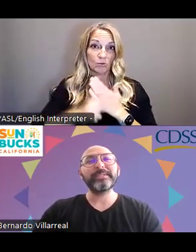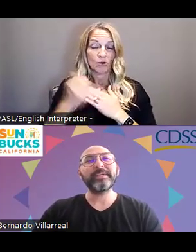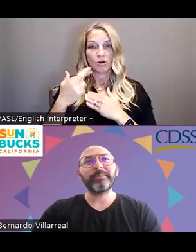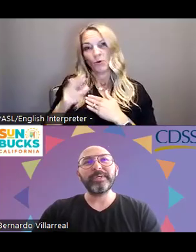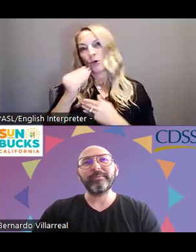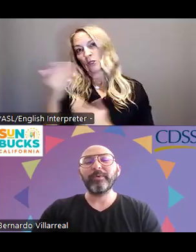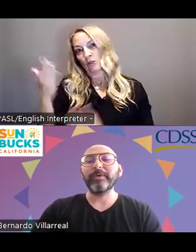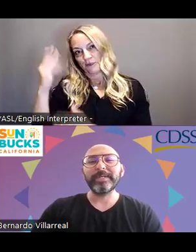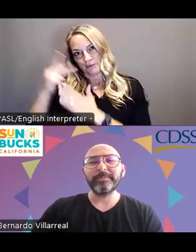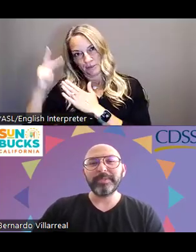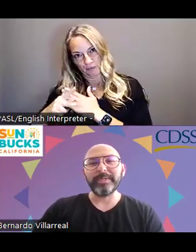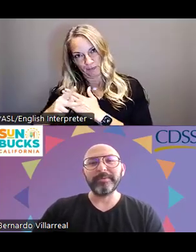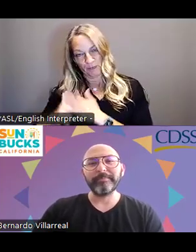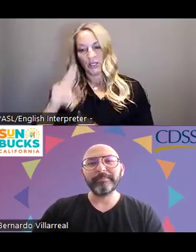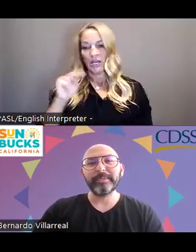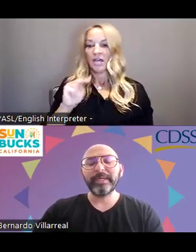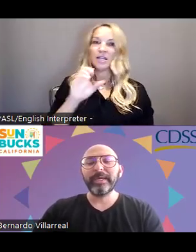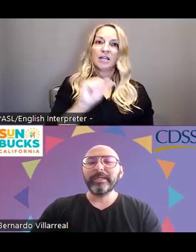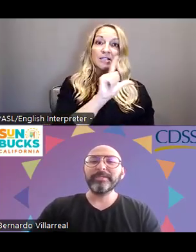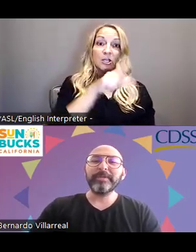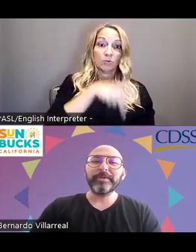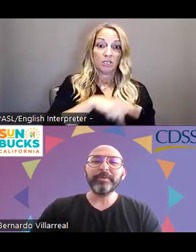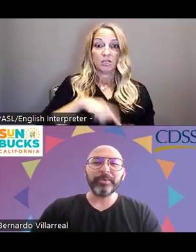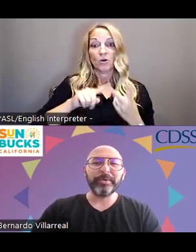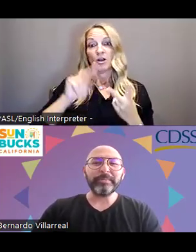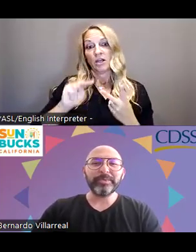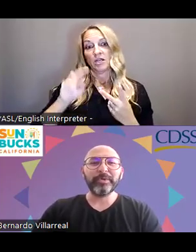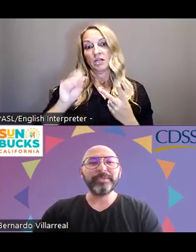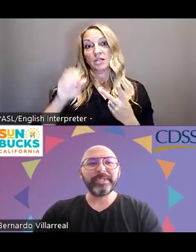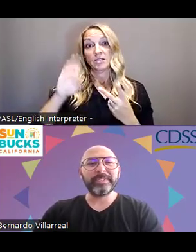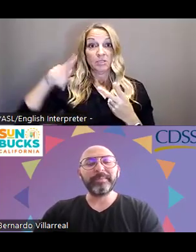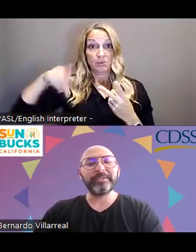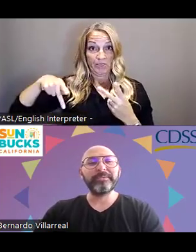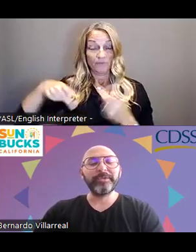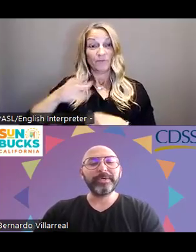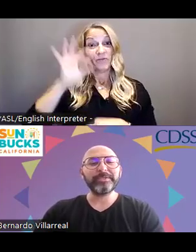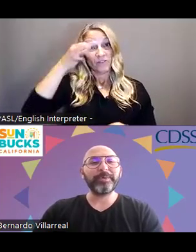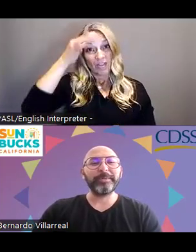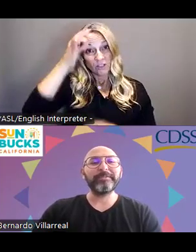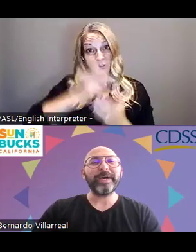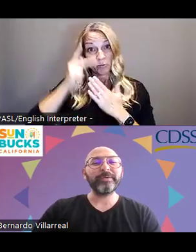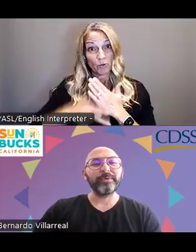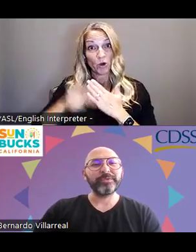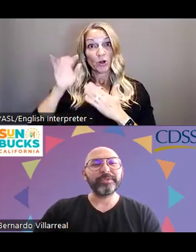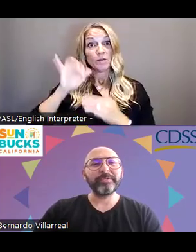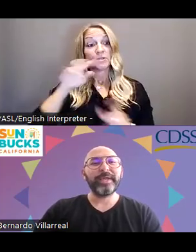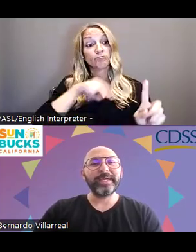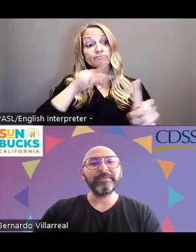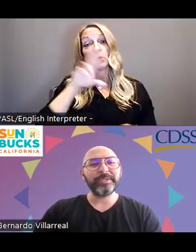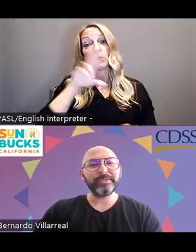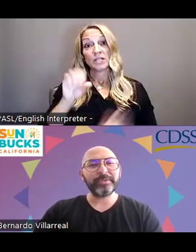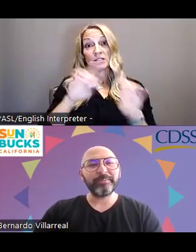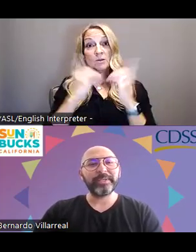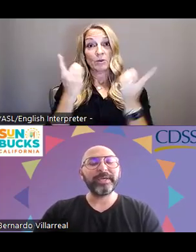Program, NSLP or S-BP. These federal programs, overseen by the U.S. Department of